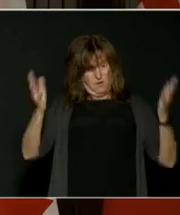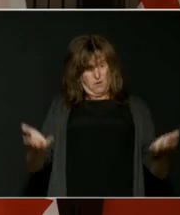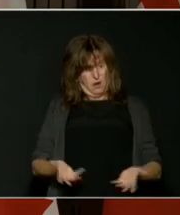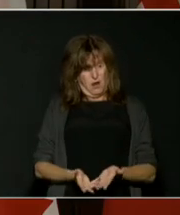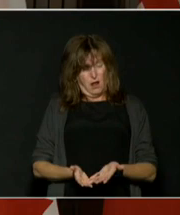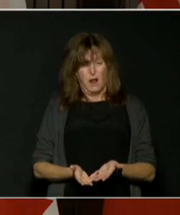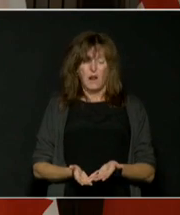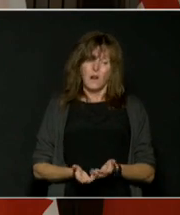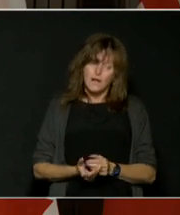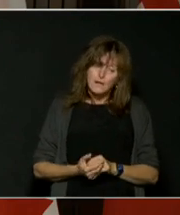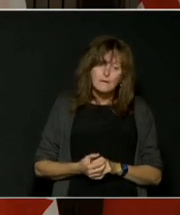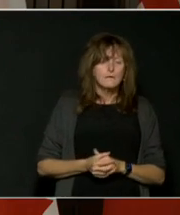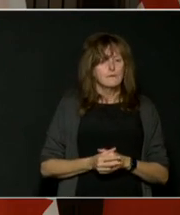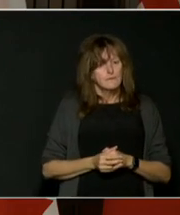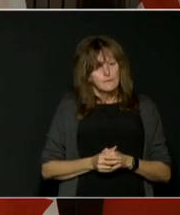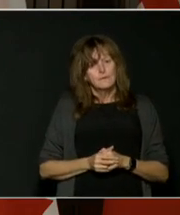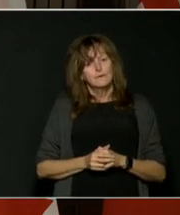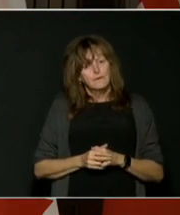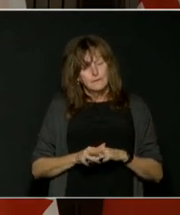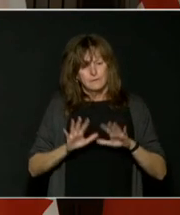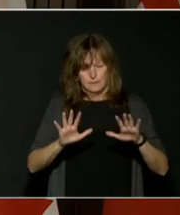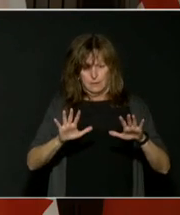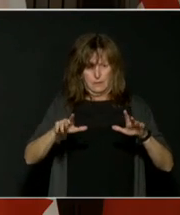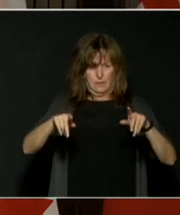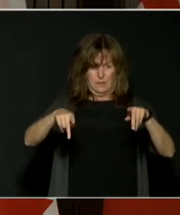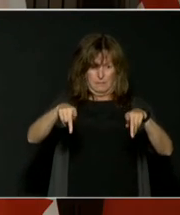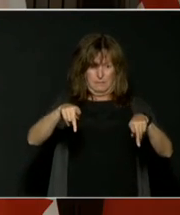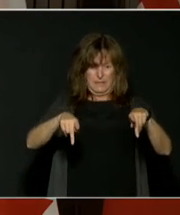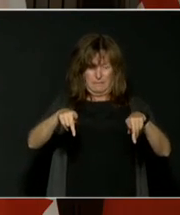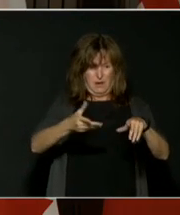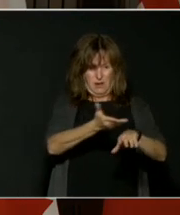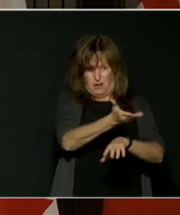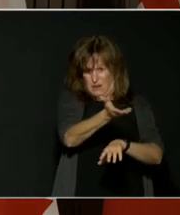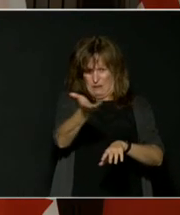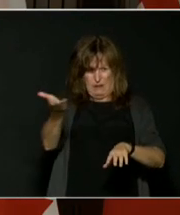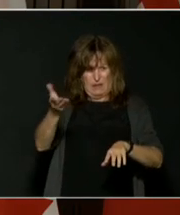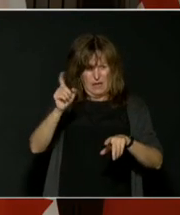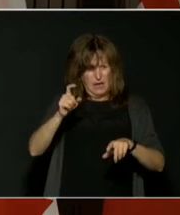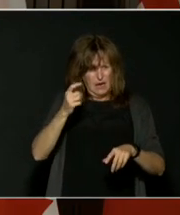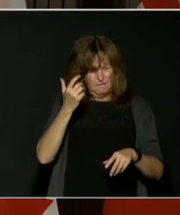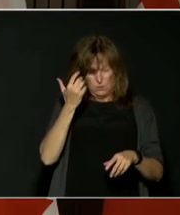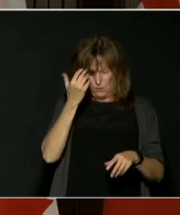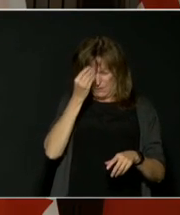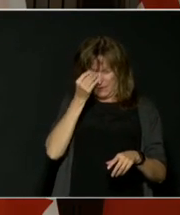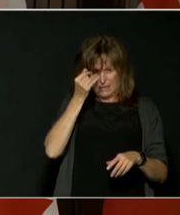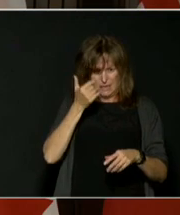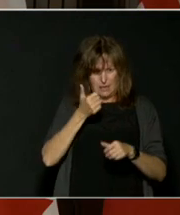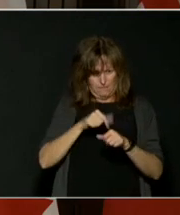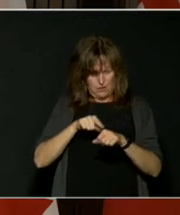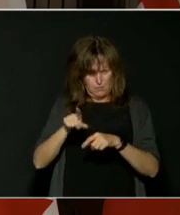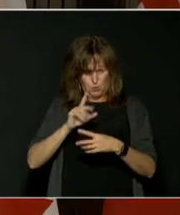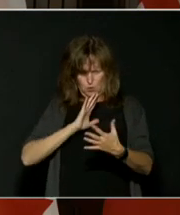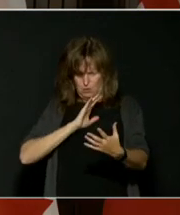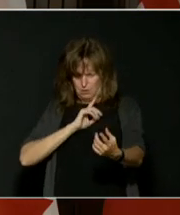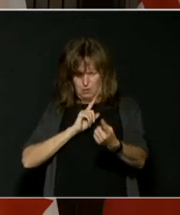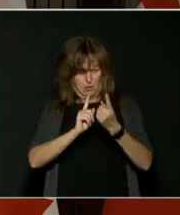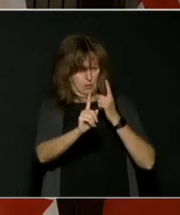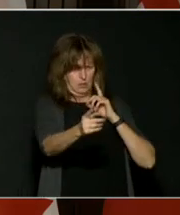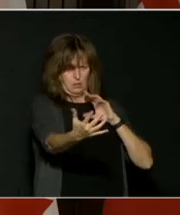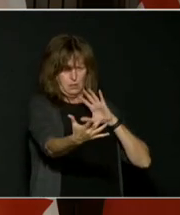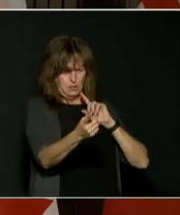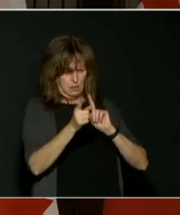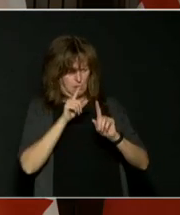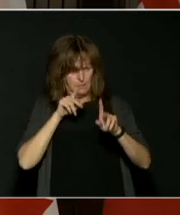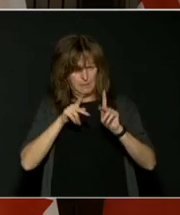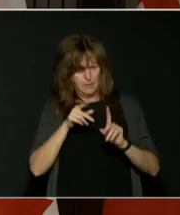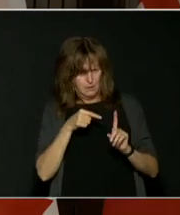should be thinking about every interaction they have with other people. And if it's not somebody in your social